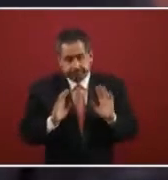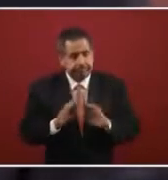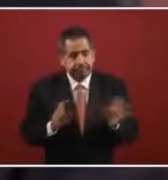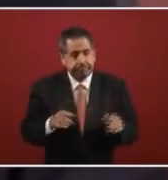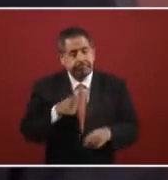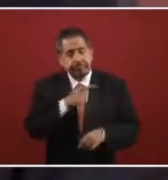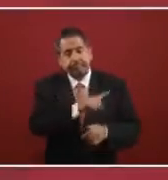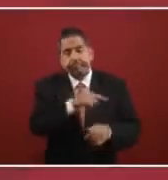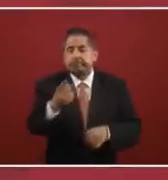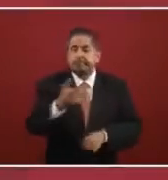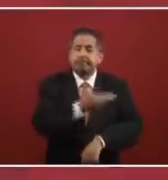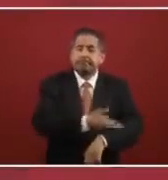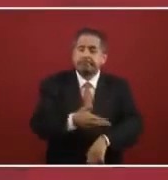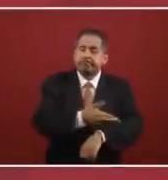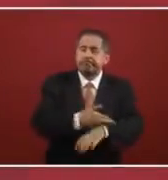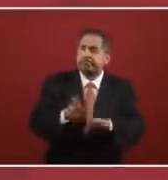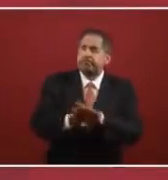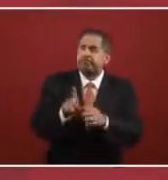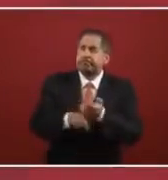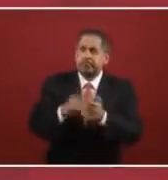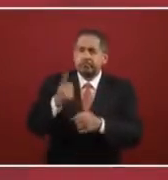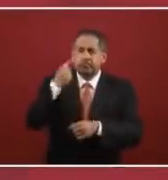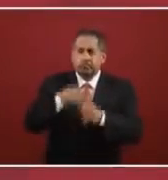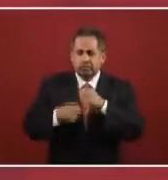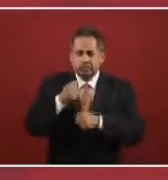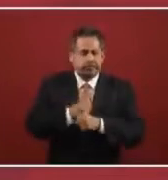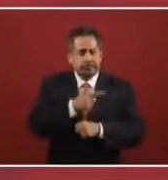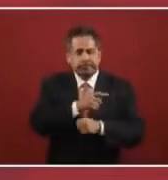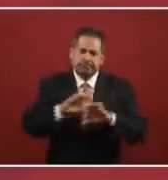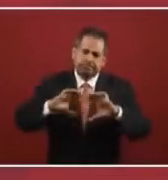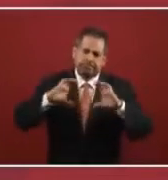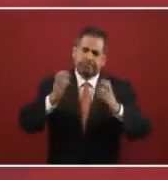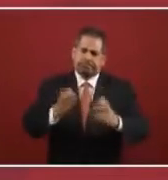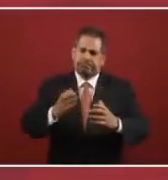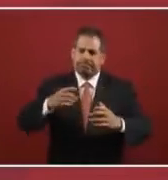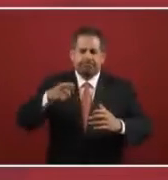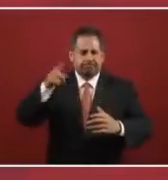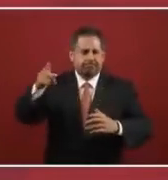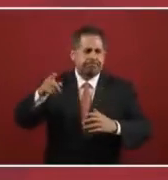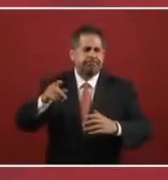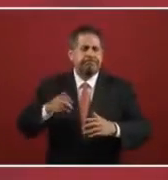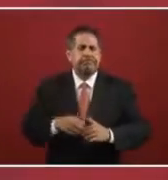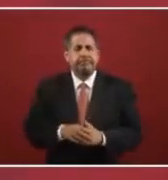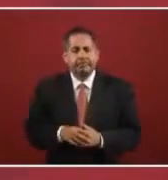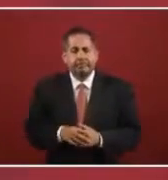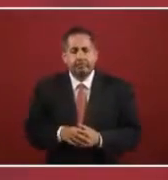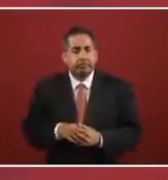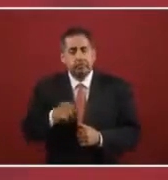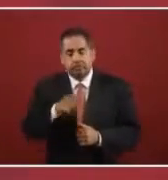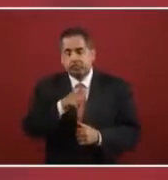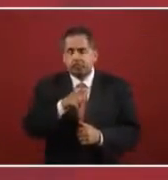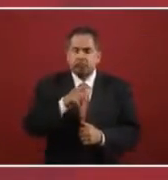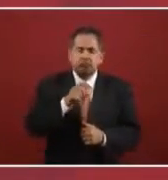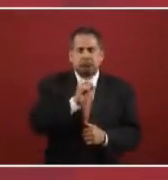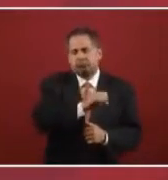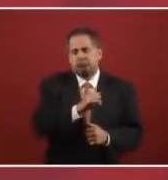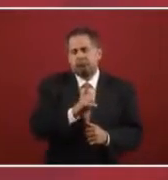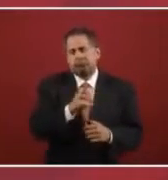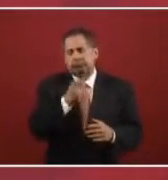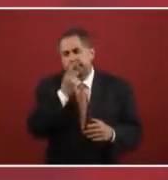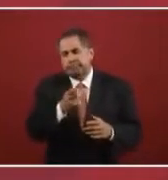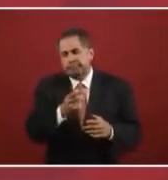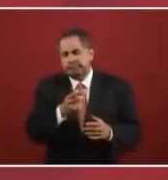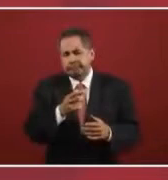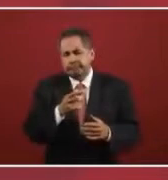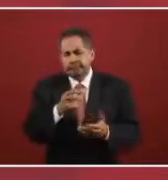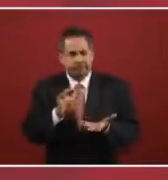gestiones And they gestured el año pasado en el last year Congreso at Congress or made y suggestions. consiguieron And they were una able